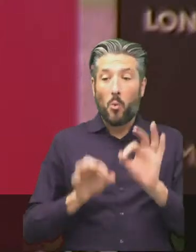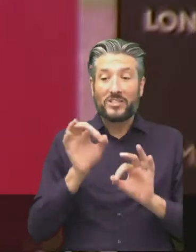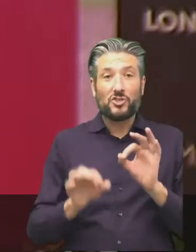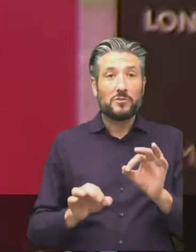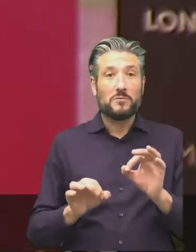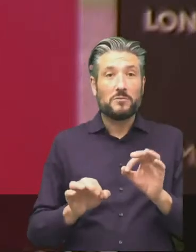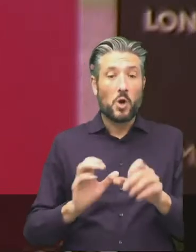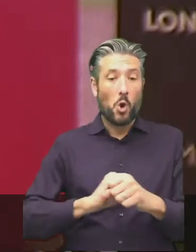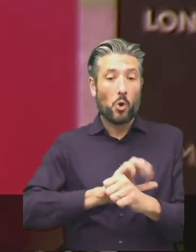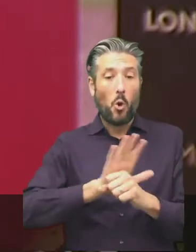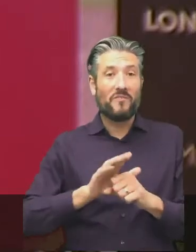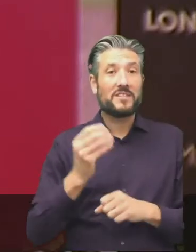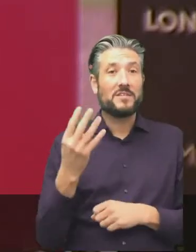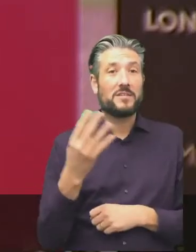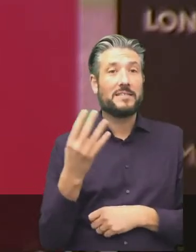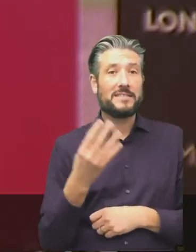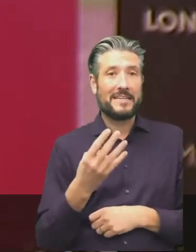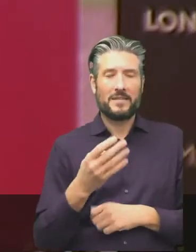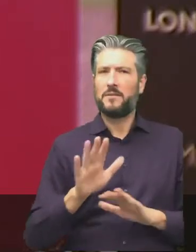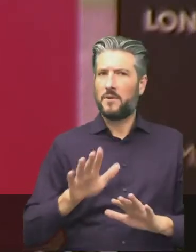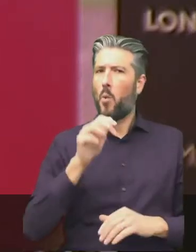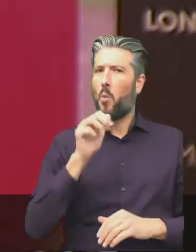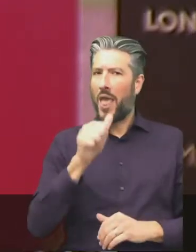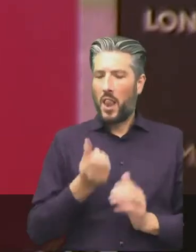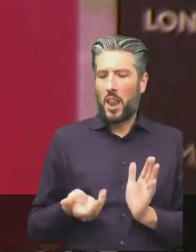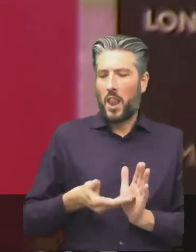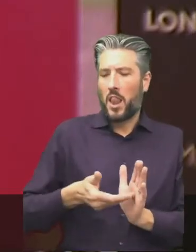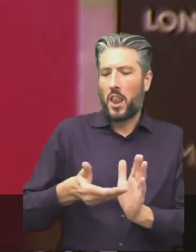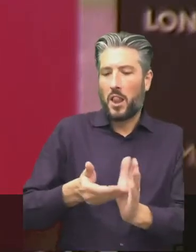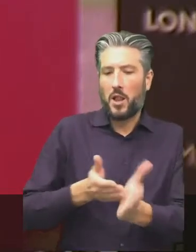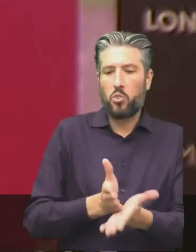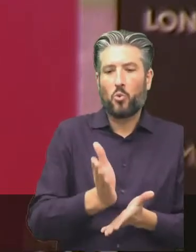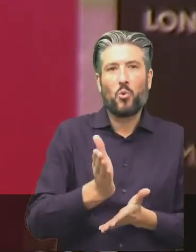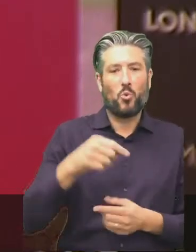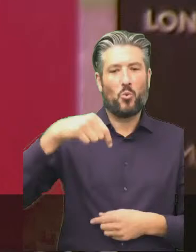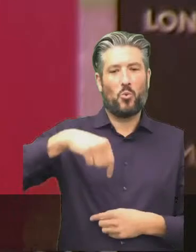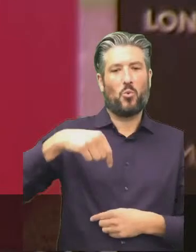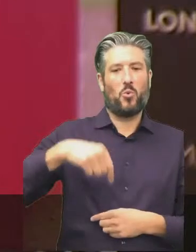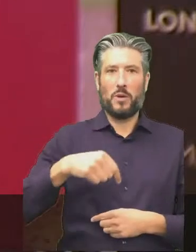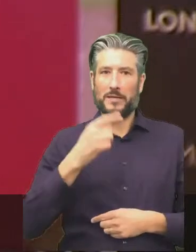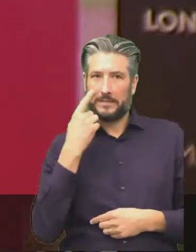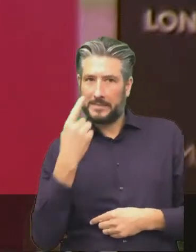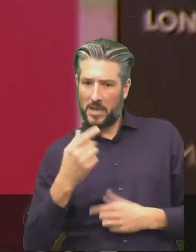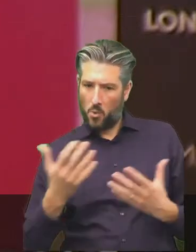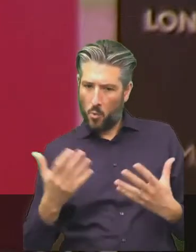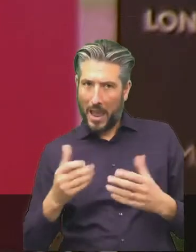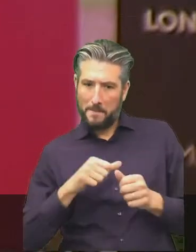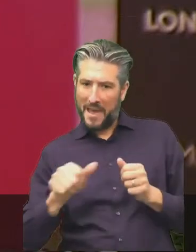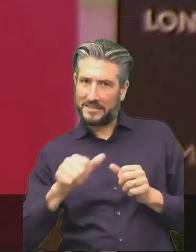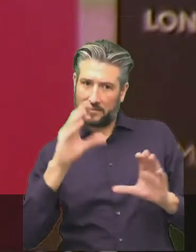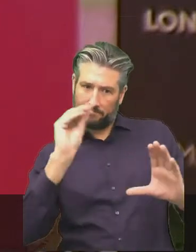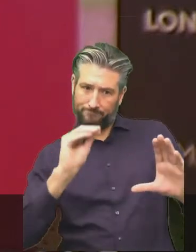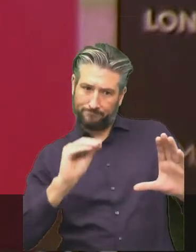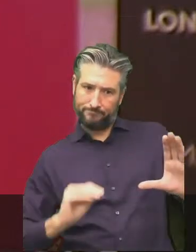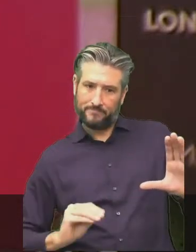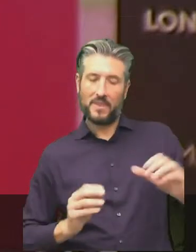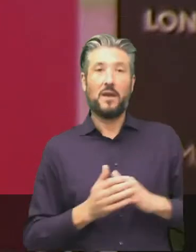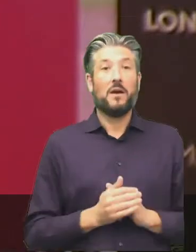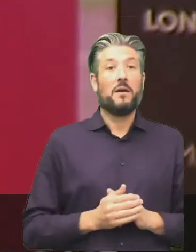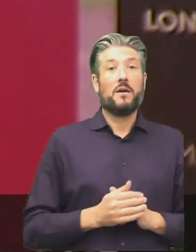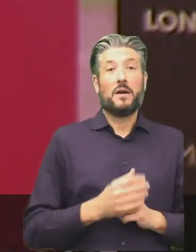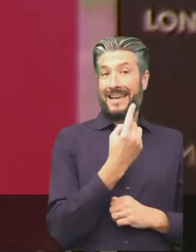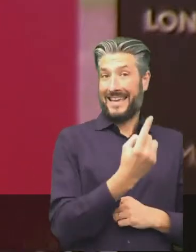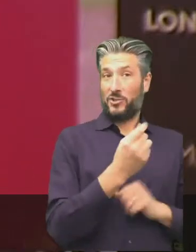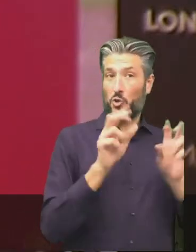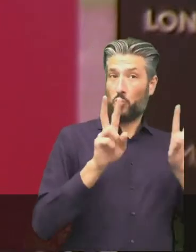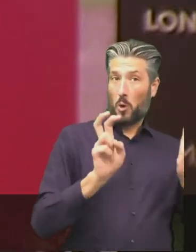throughout the event, whichever sections they best fit. For each topic, we will take 2 live